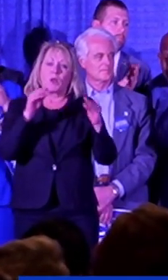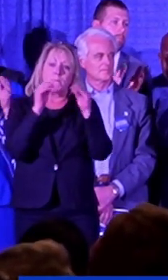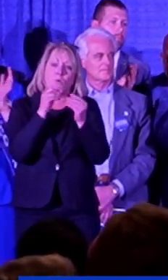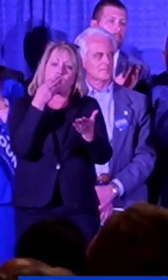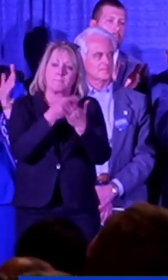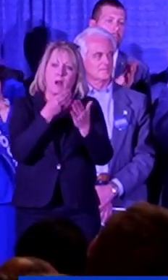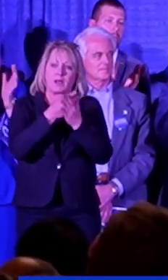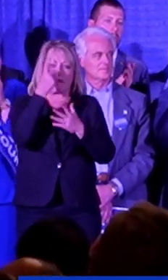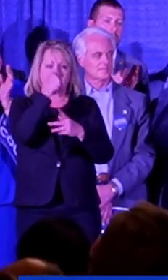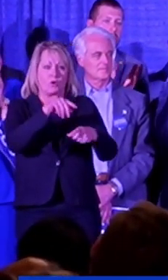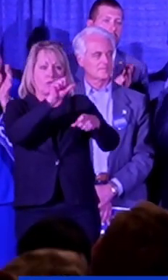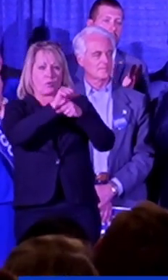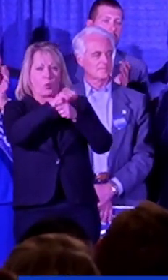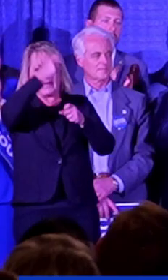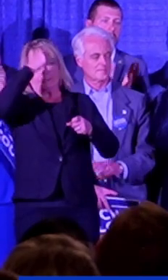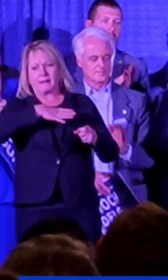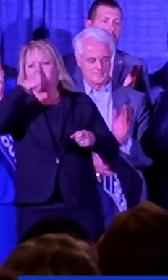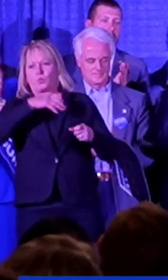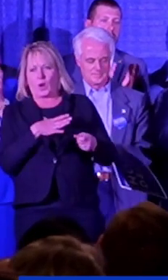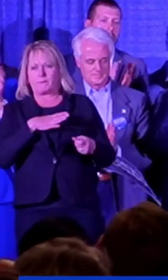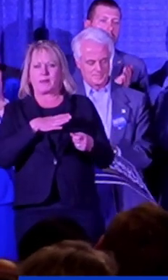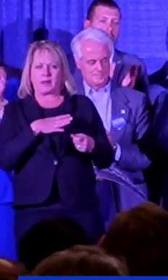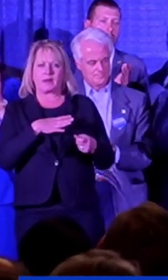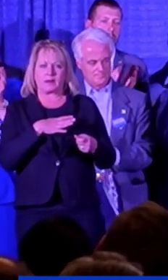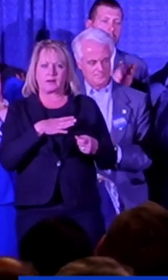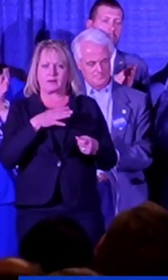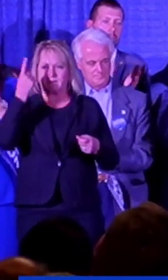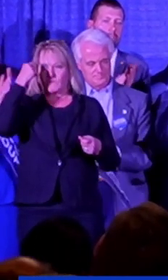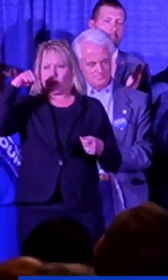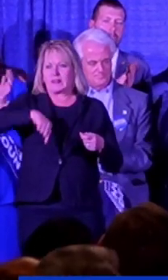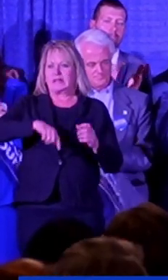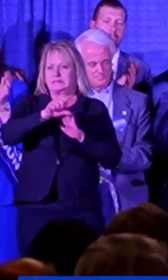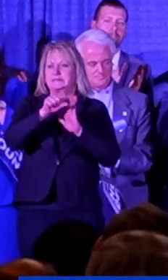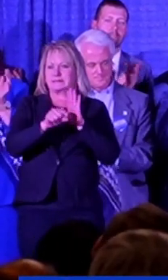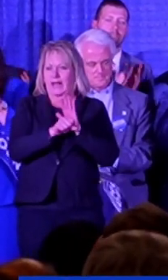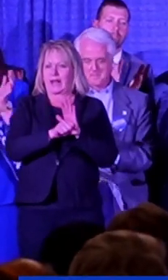More money for the working men and women of this state.